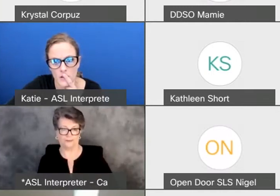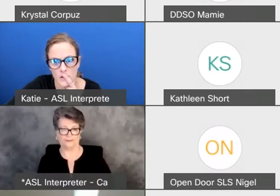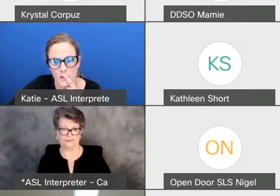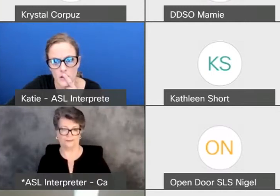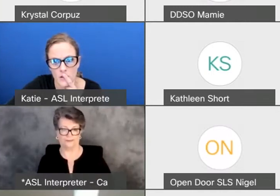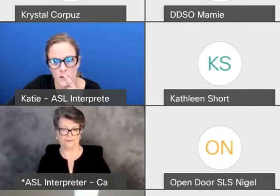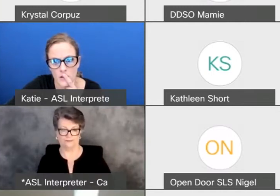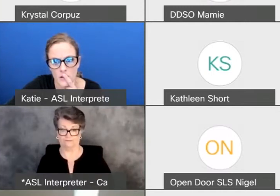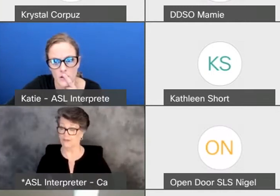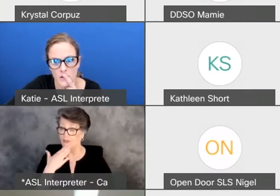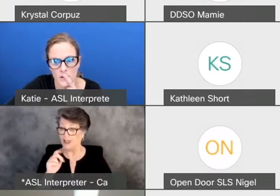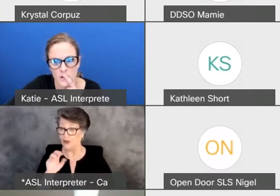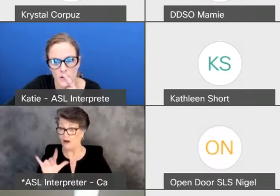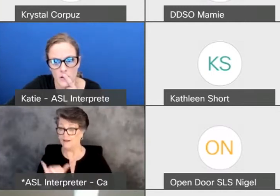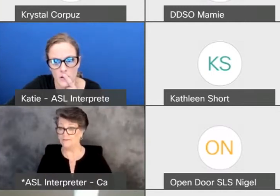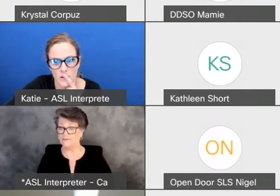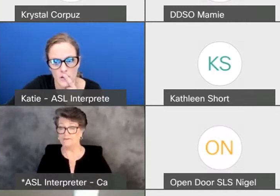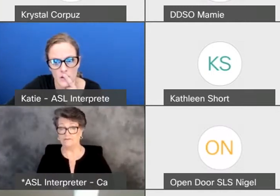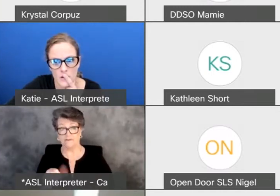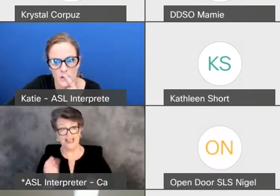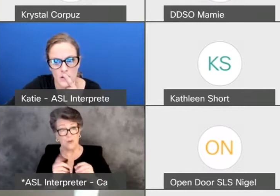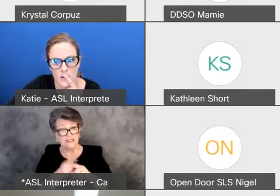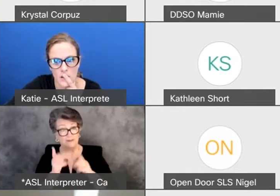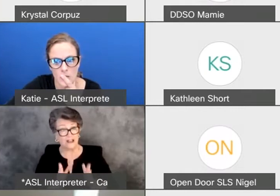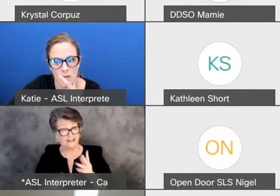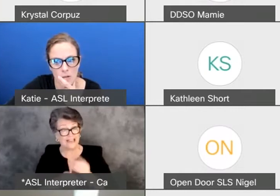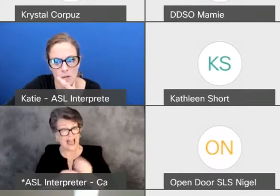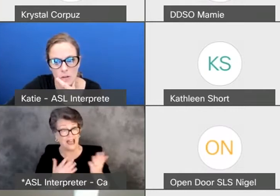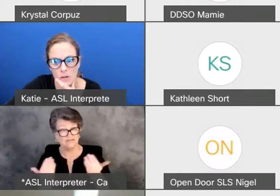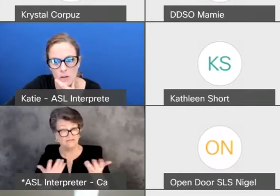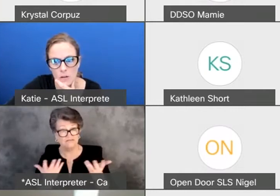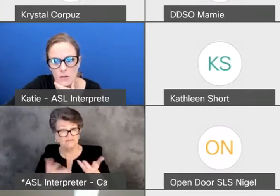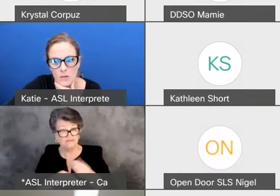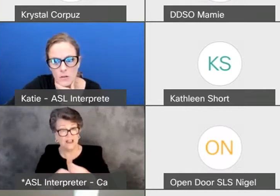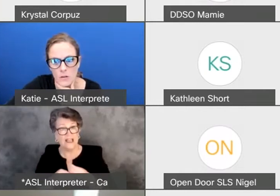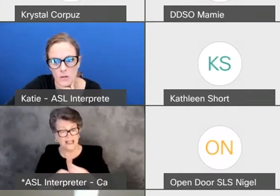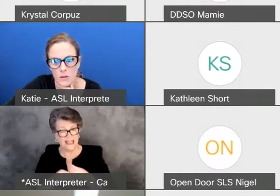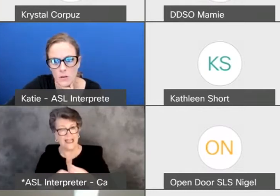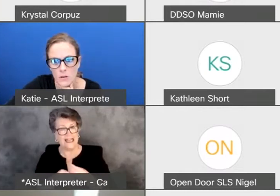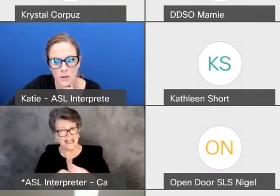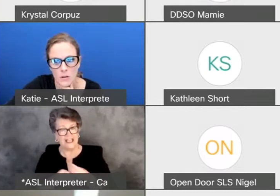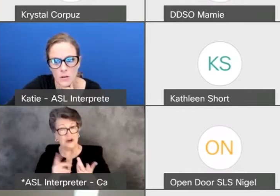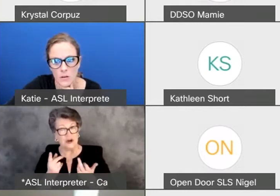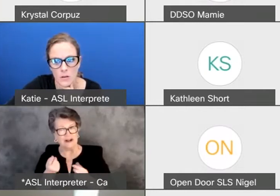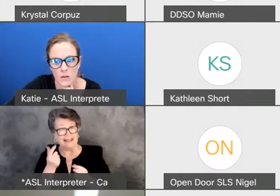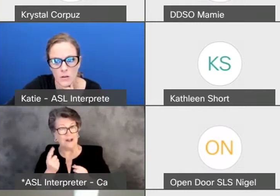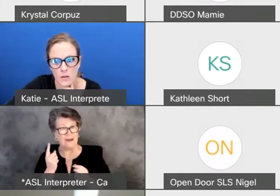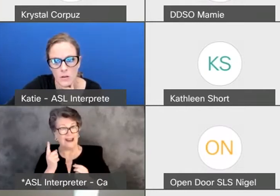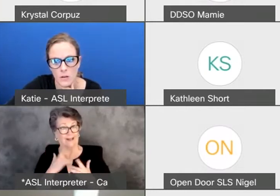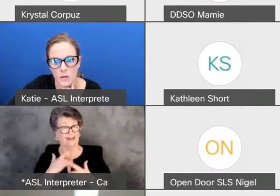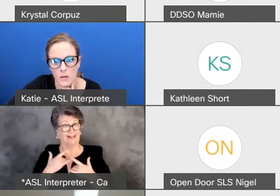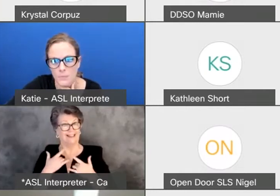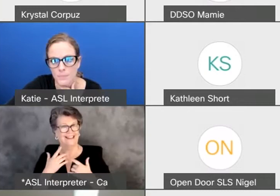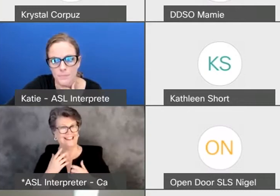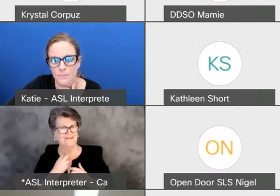Thank you very much, Carly, for that. And any other specialists have anything to add? I think you heard a tinge of excitement in Carly's voice as she was talking about